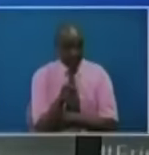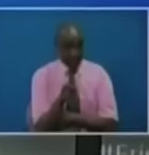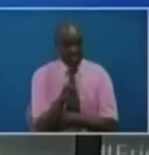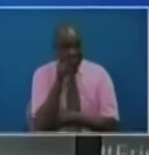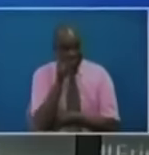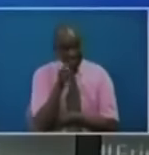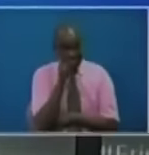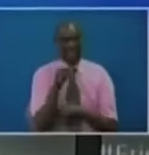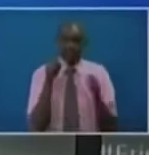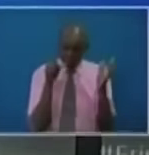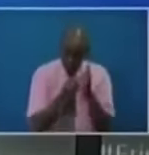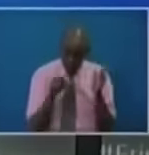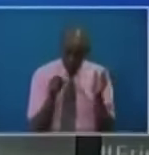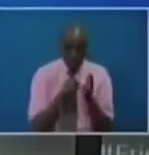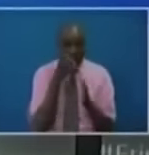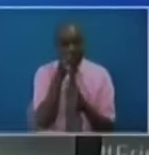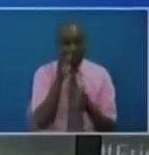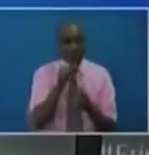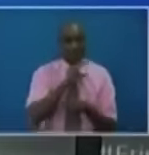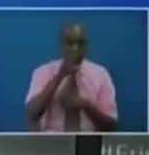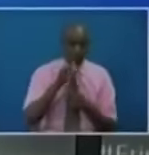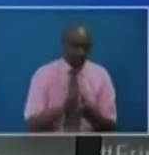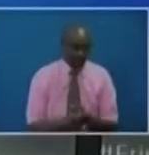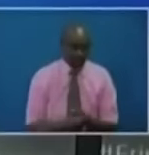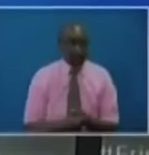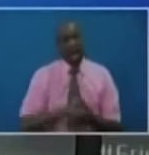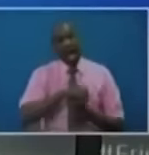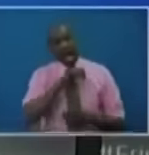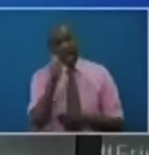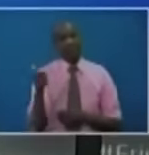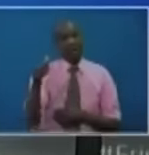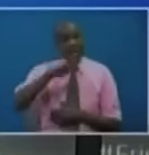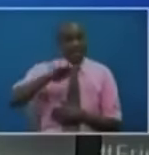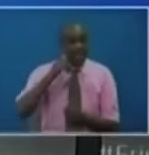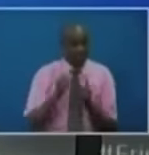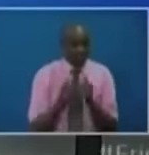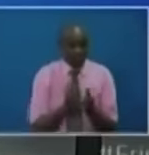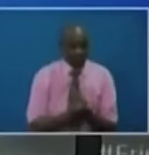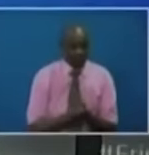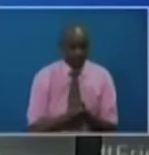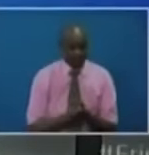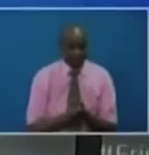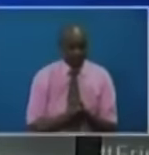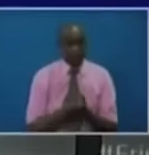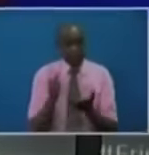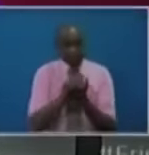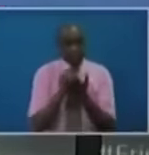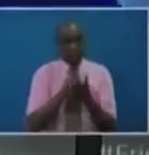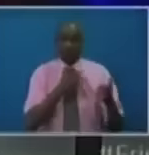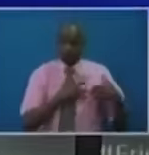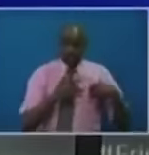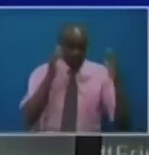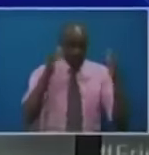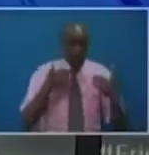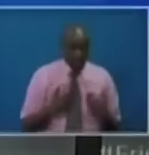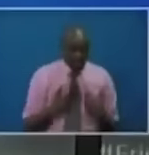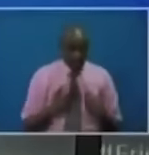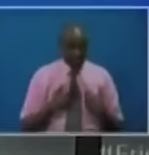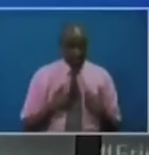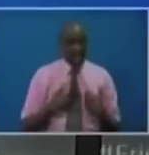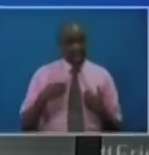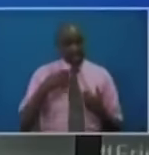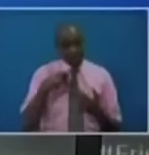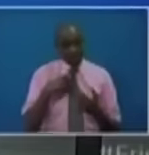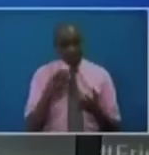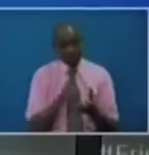of the baffling numbers we have from the county. Well, the other area that also the auditor raised concerns around was on the